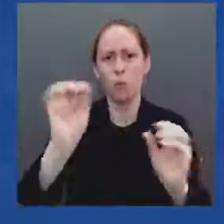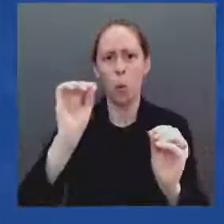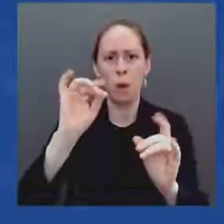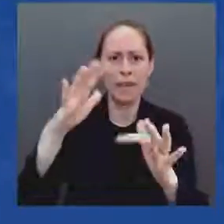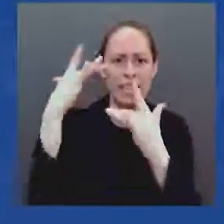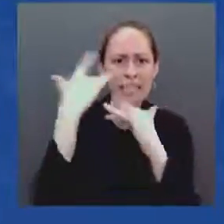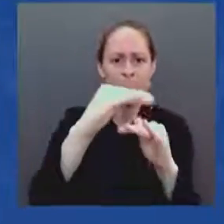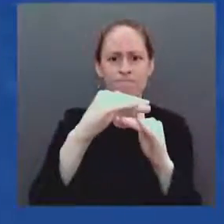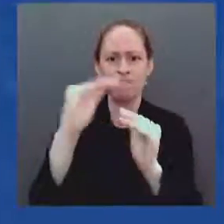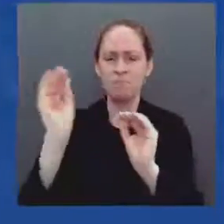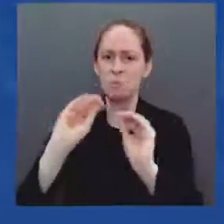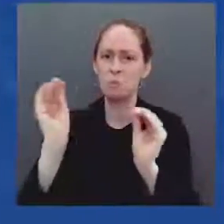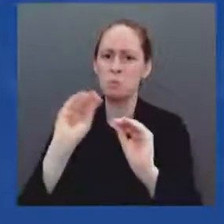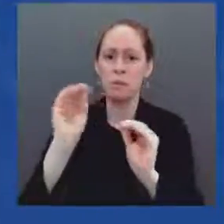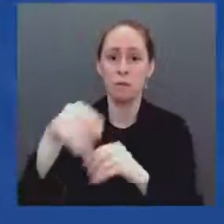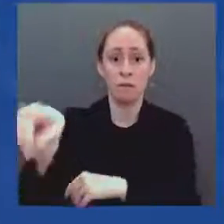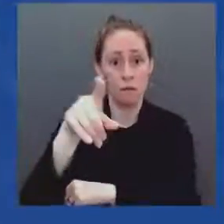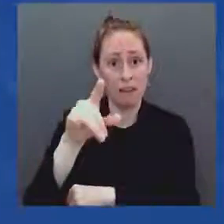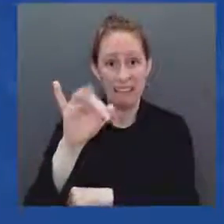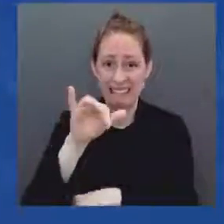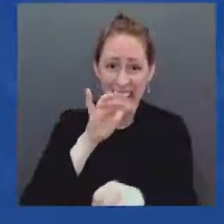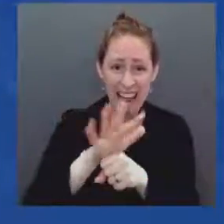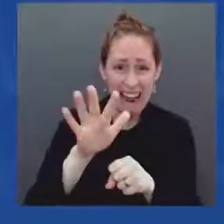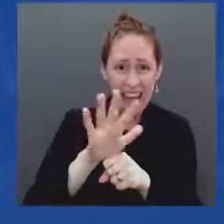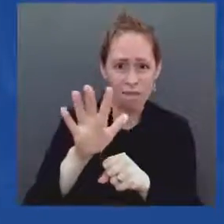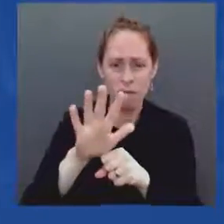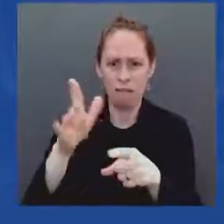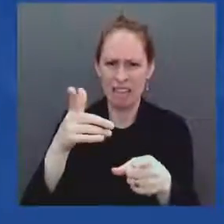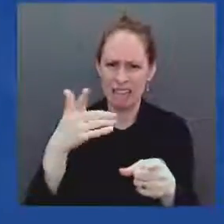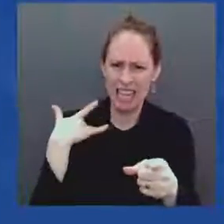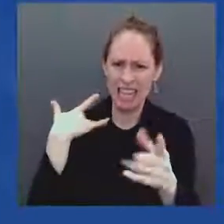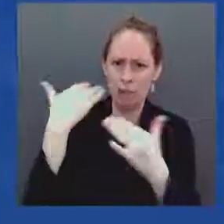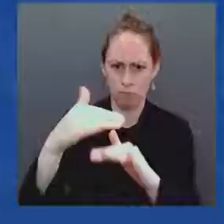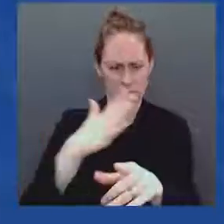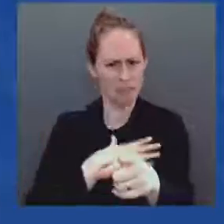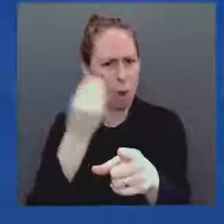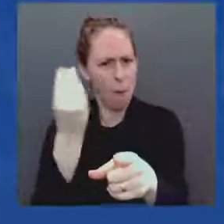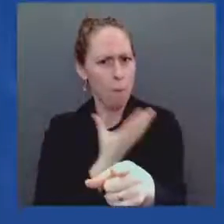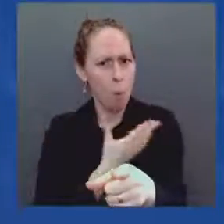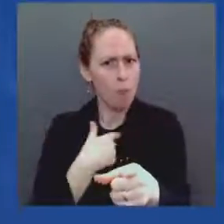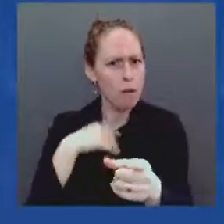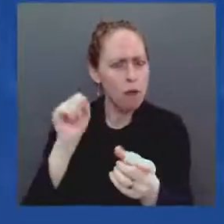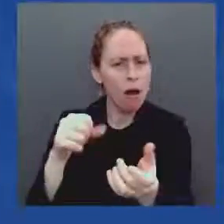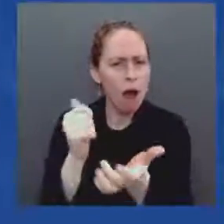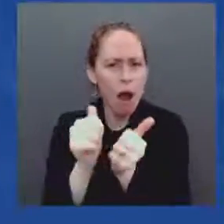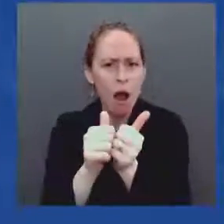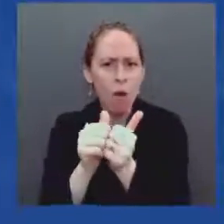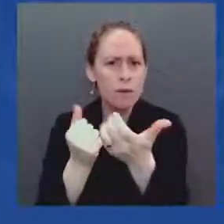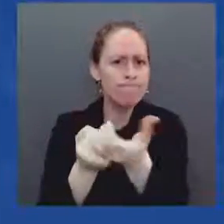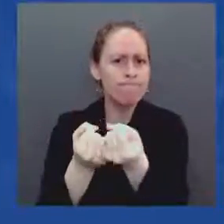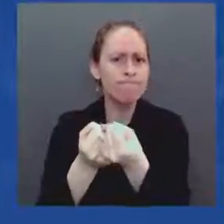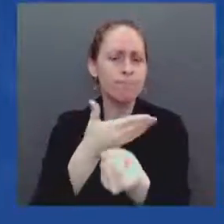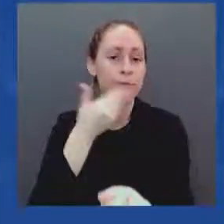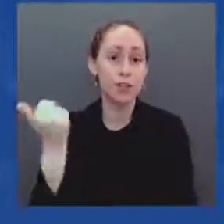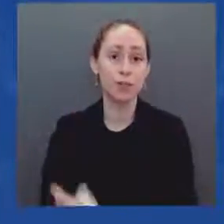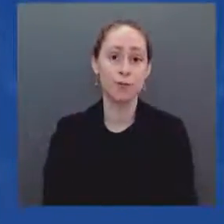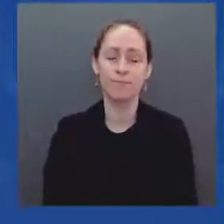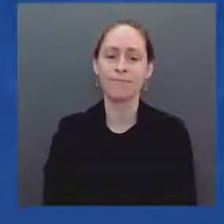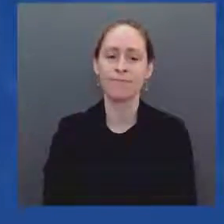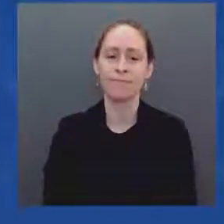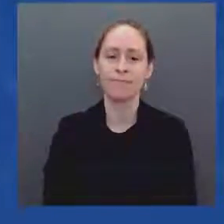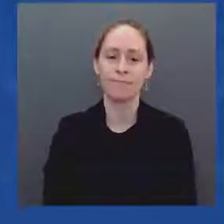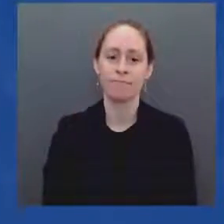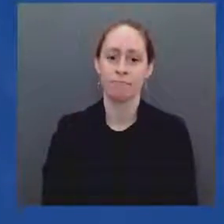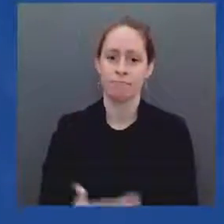good work you're doing. It's a good start, and we need you to do even more to retain, train, and hire workers we need to serve our people